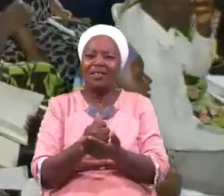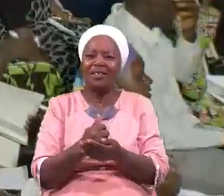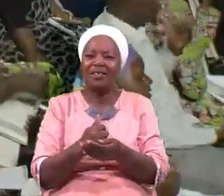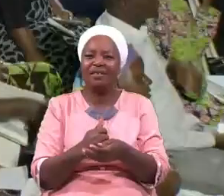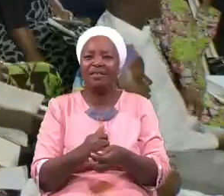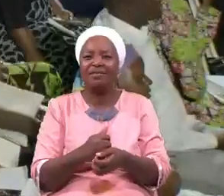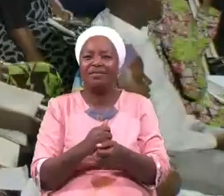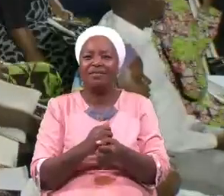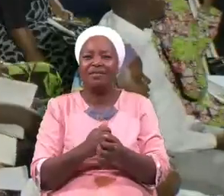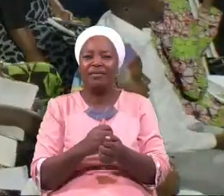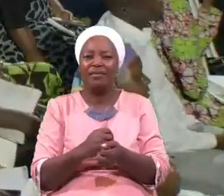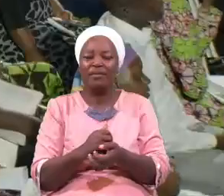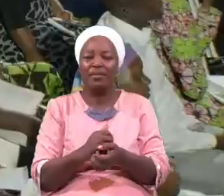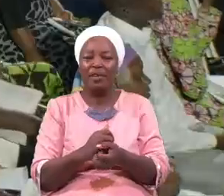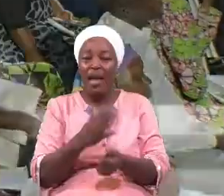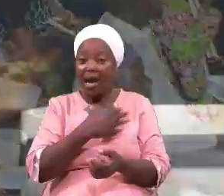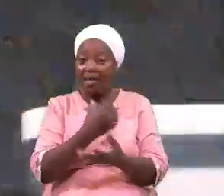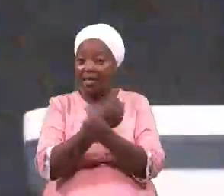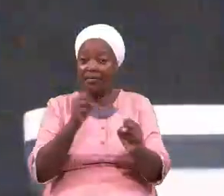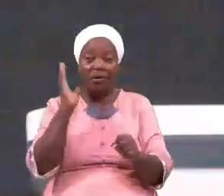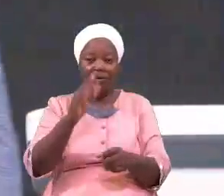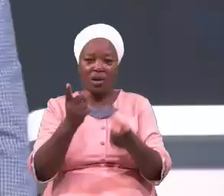there. And salvation will